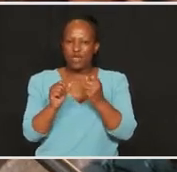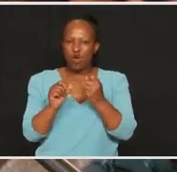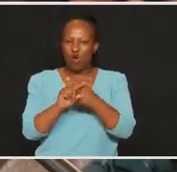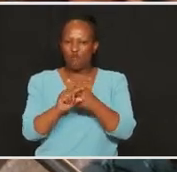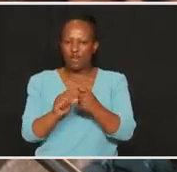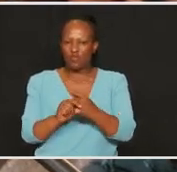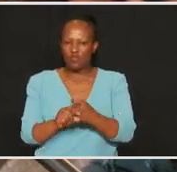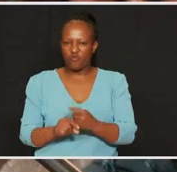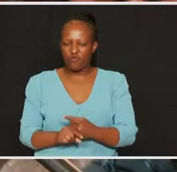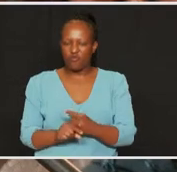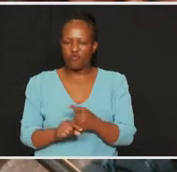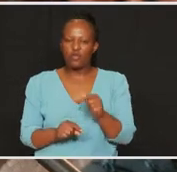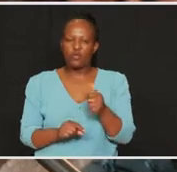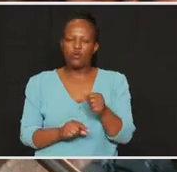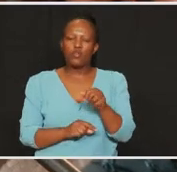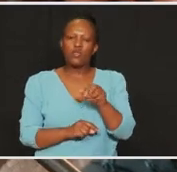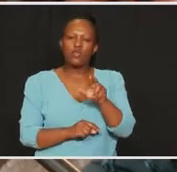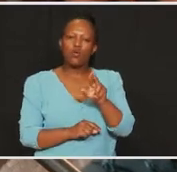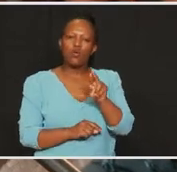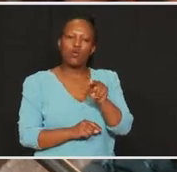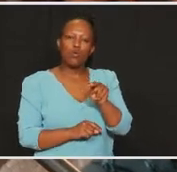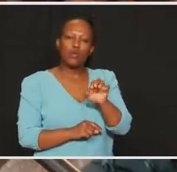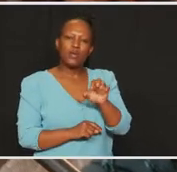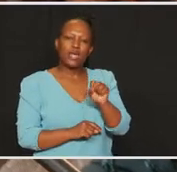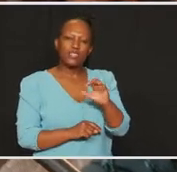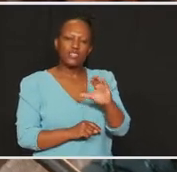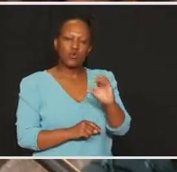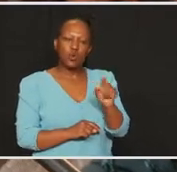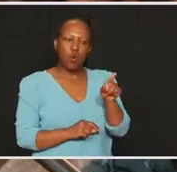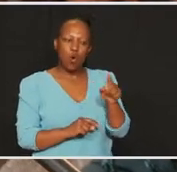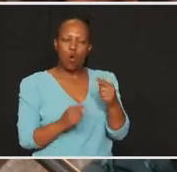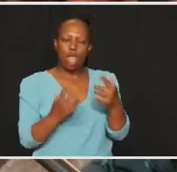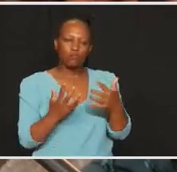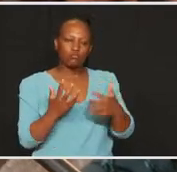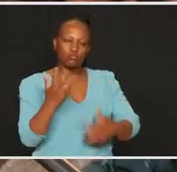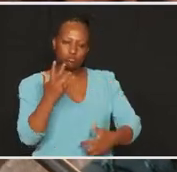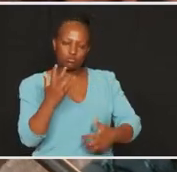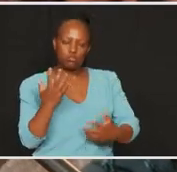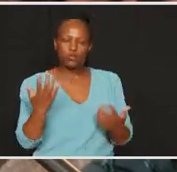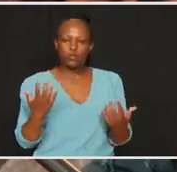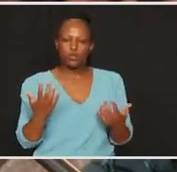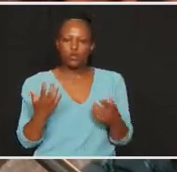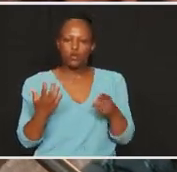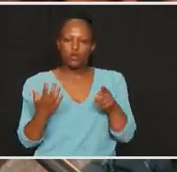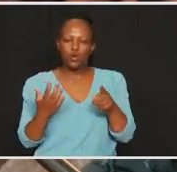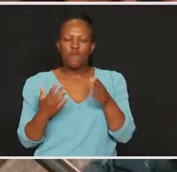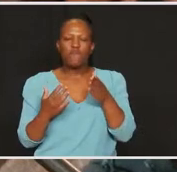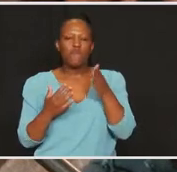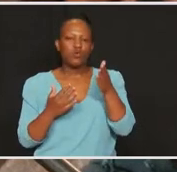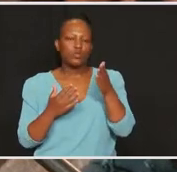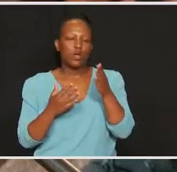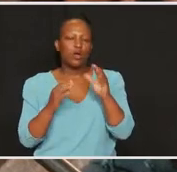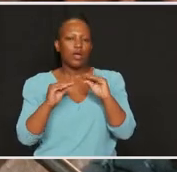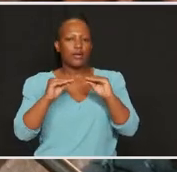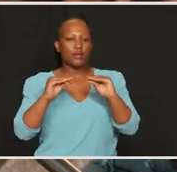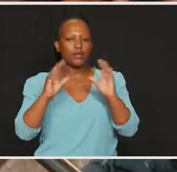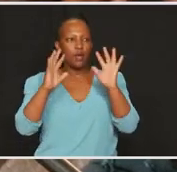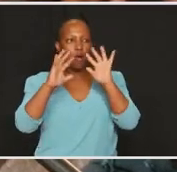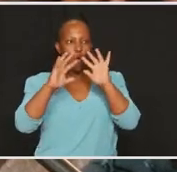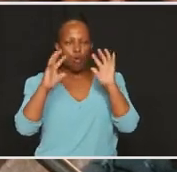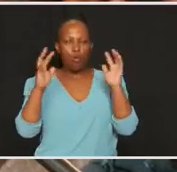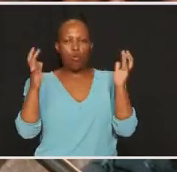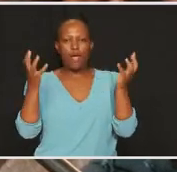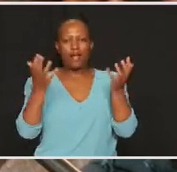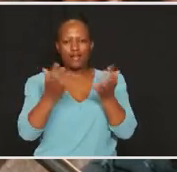the UNESCO futures of Education guidance document futures of Education speaks to the ways that education worldwide urgently